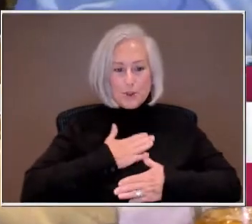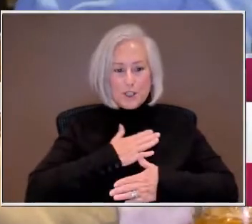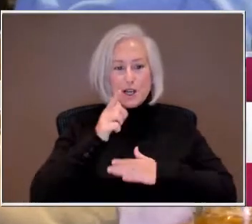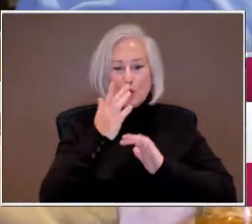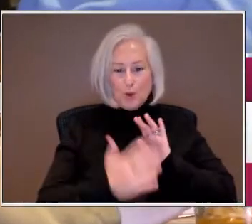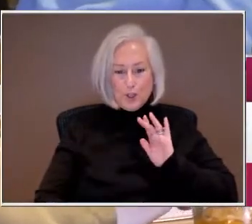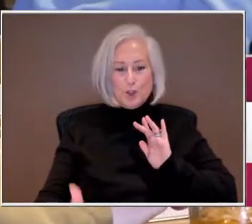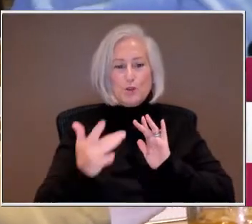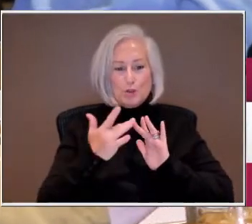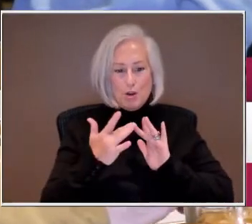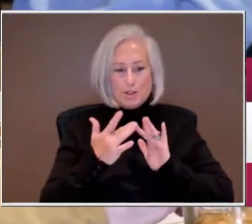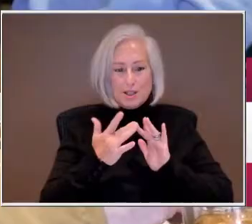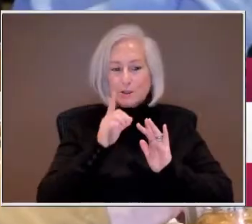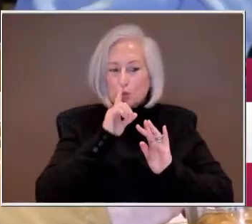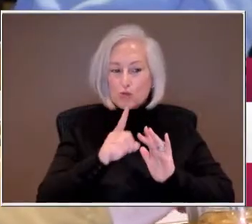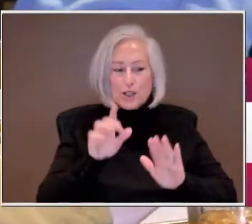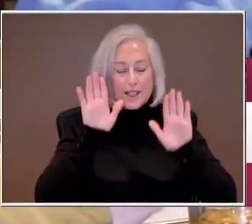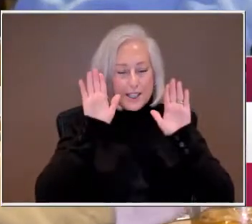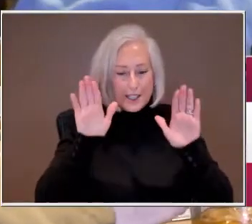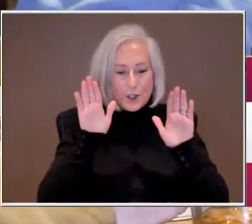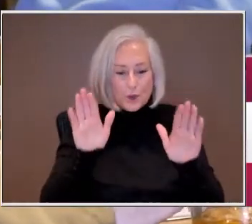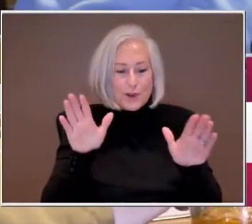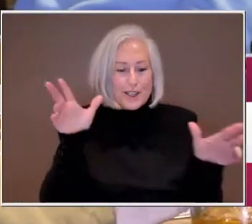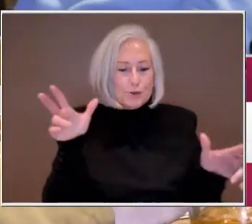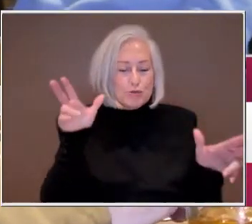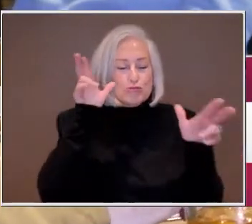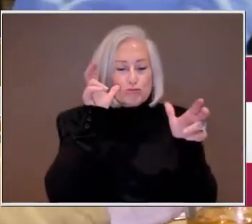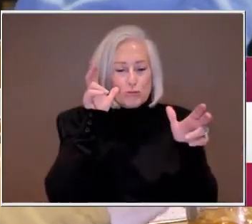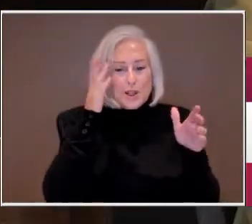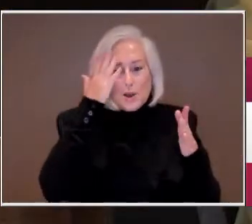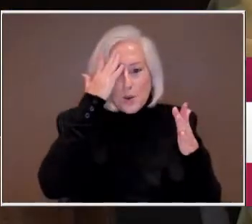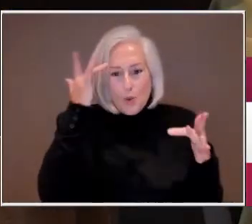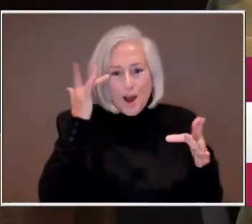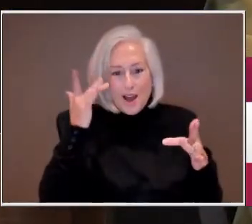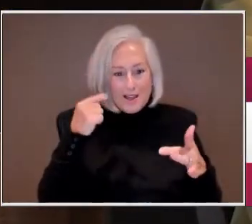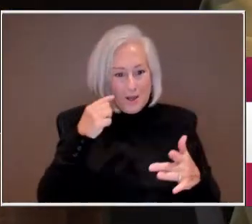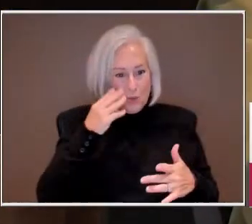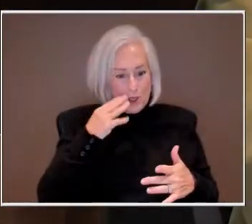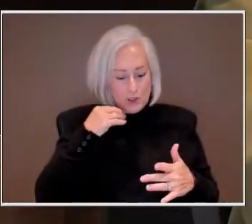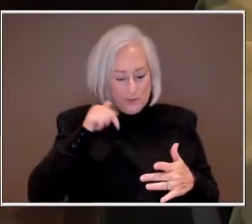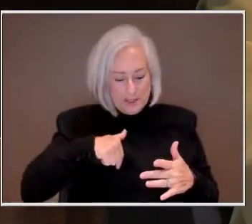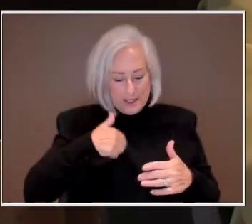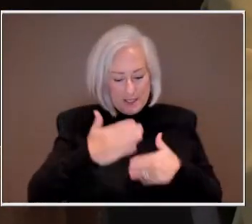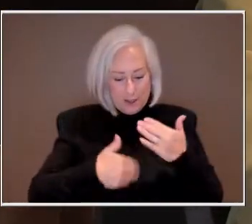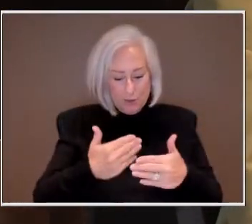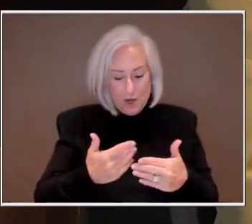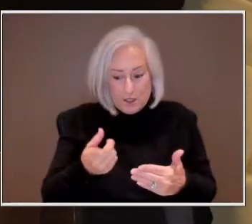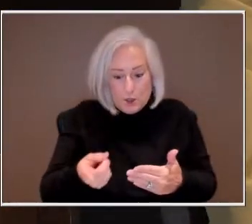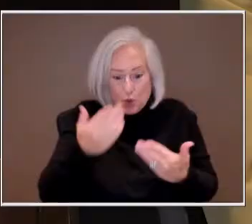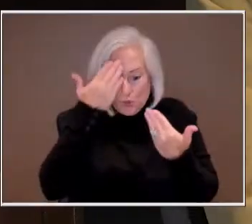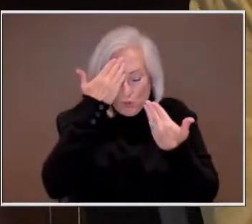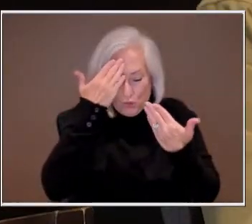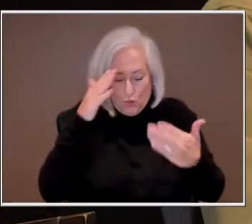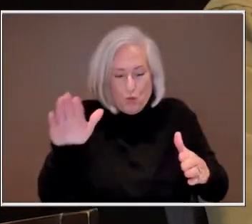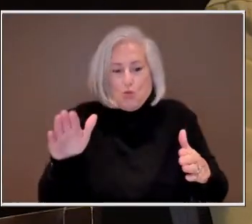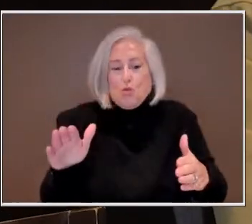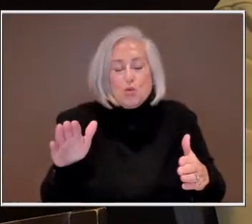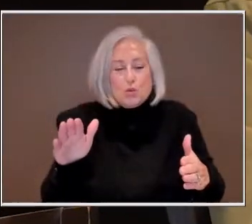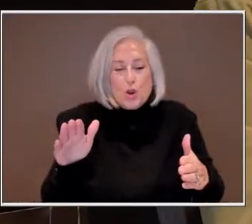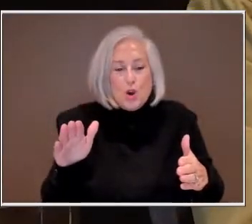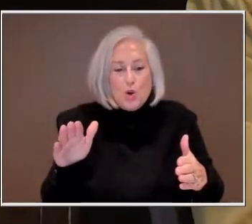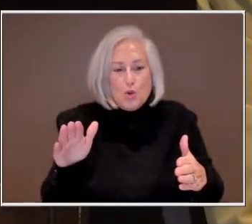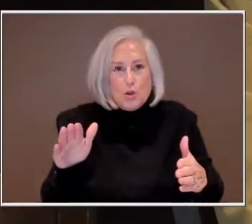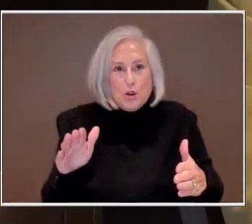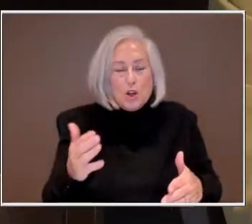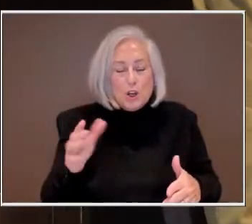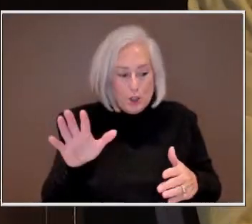really great to hear from you, because when you go through this process, you don't know. You know they have a match, they have